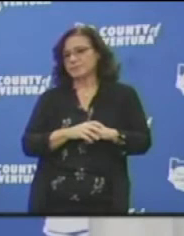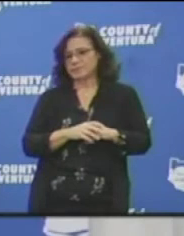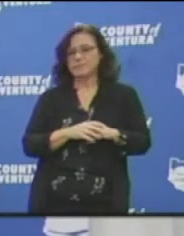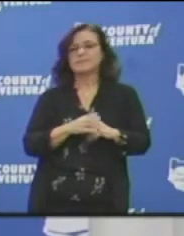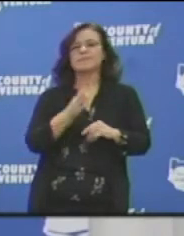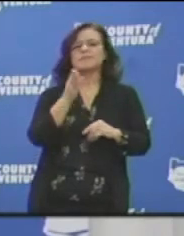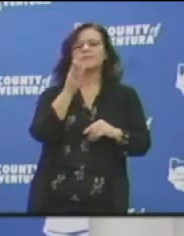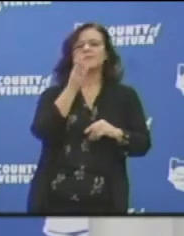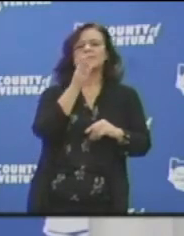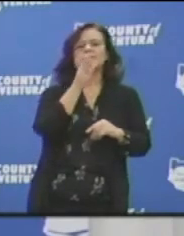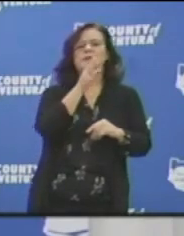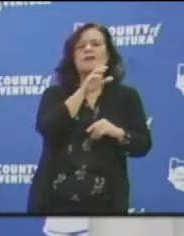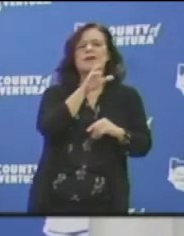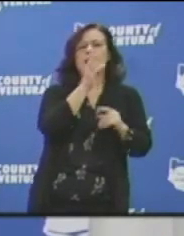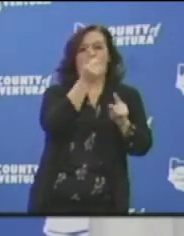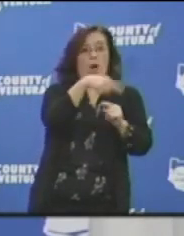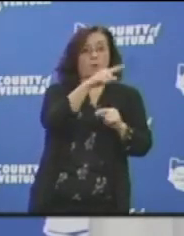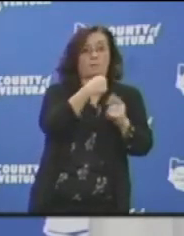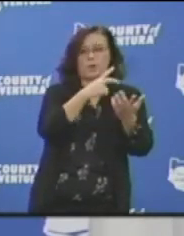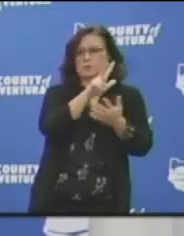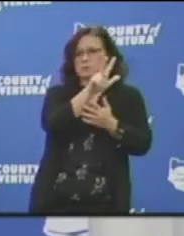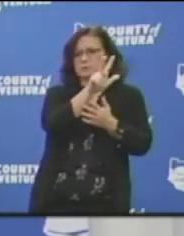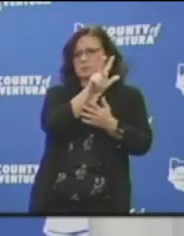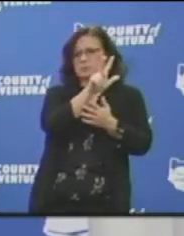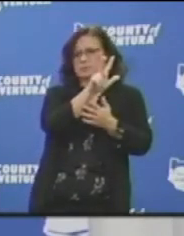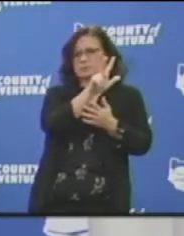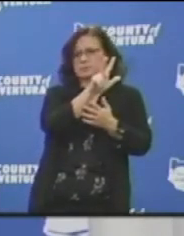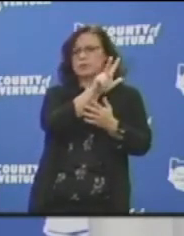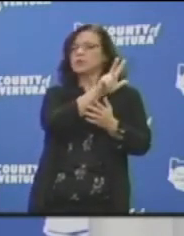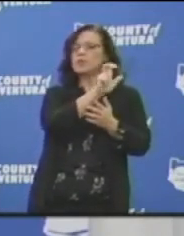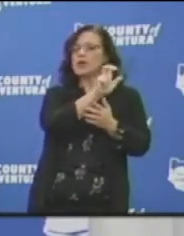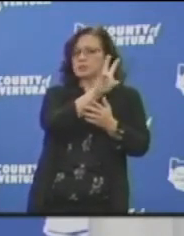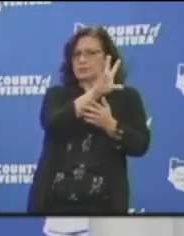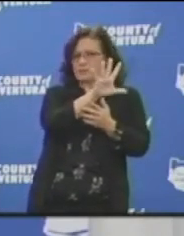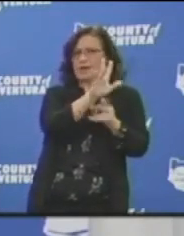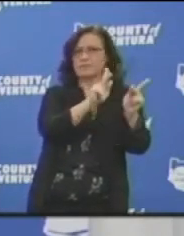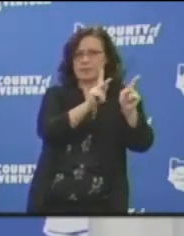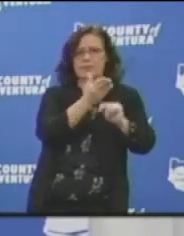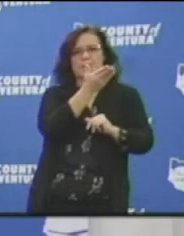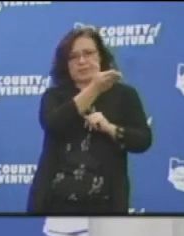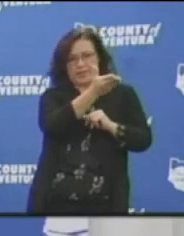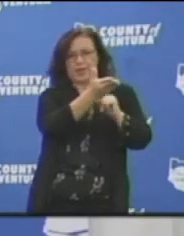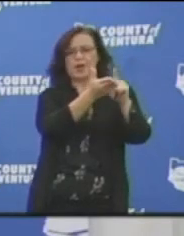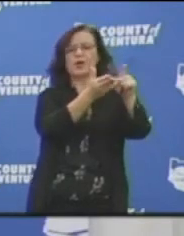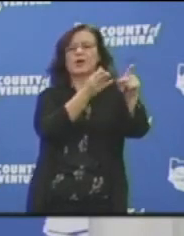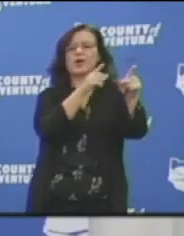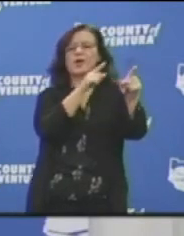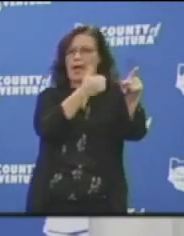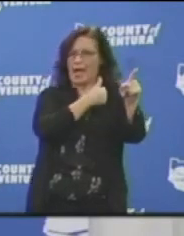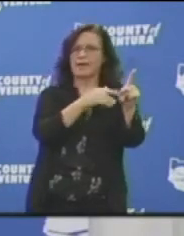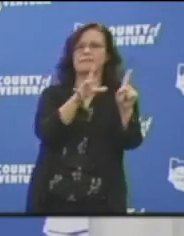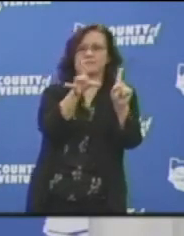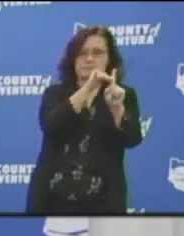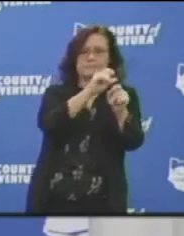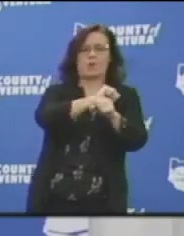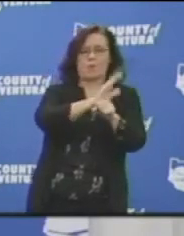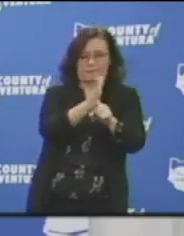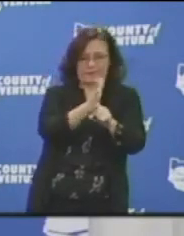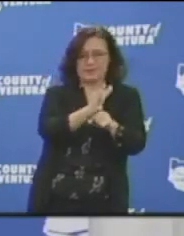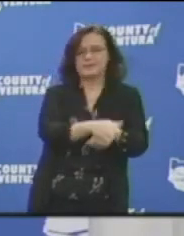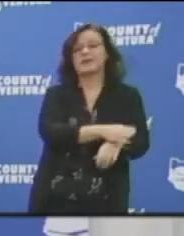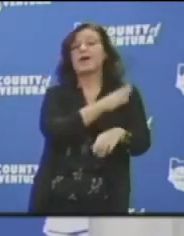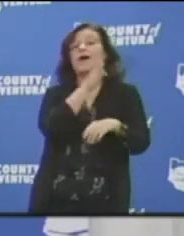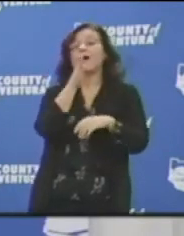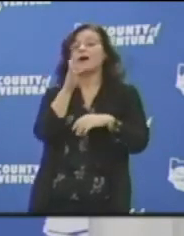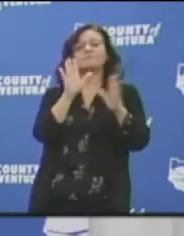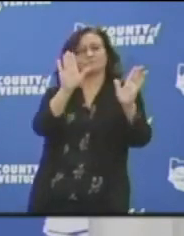COVID. 70 are in the ICU, and that's a total of 107 occupied ICU